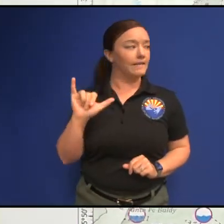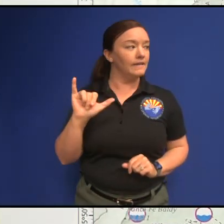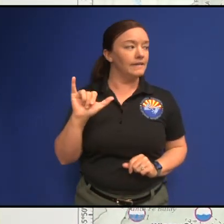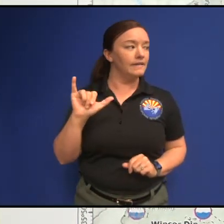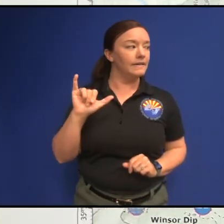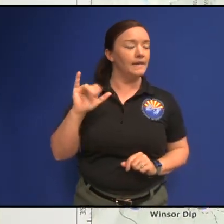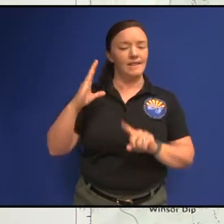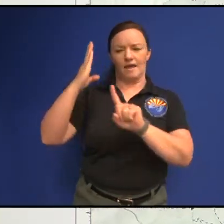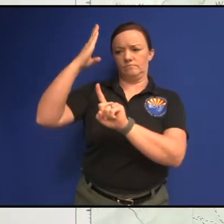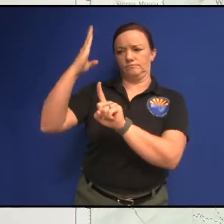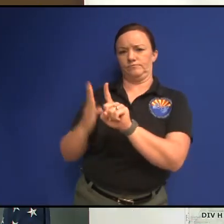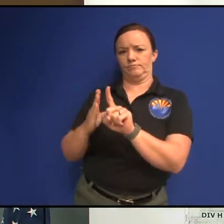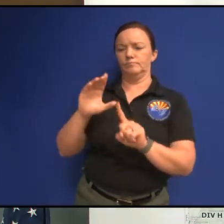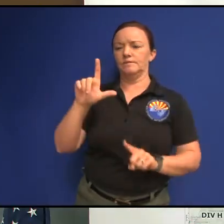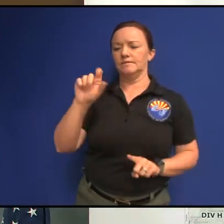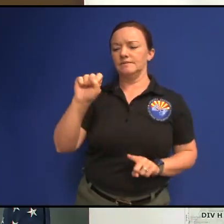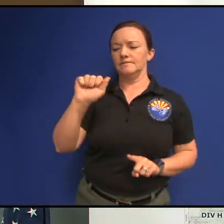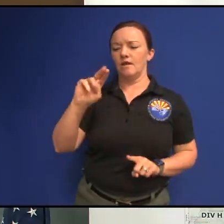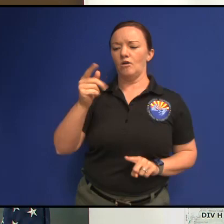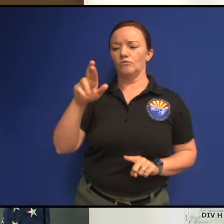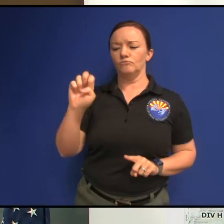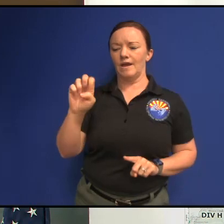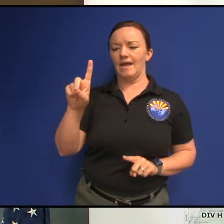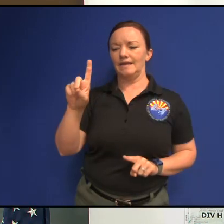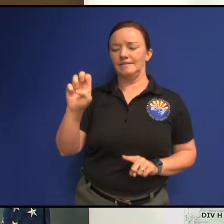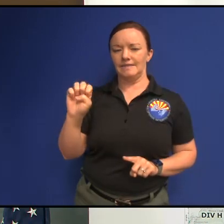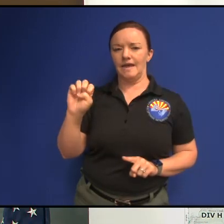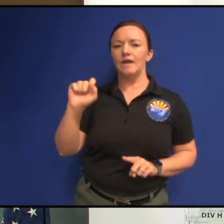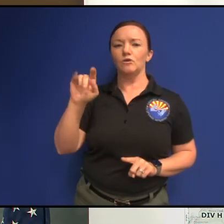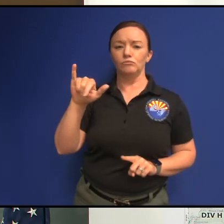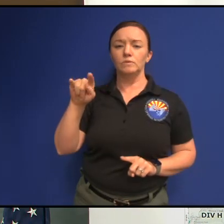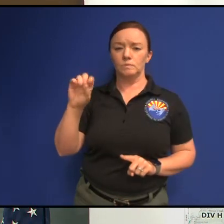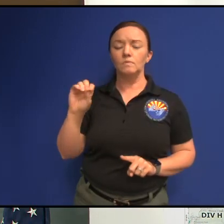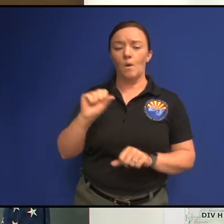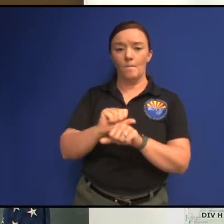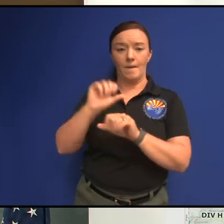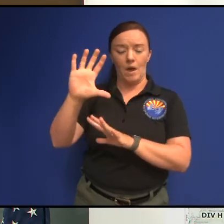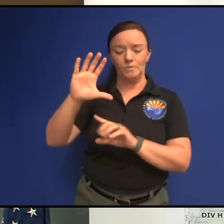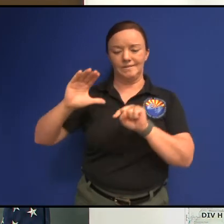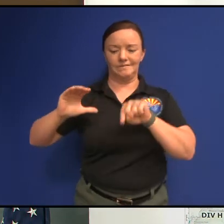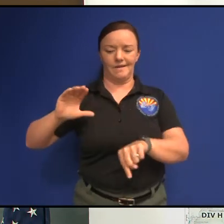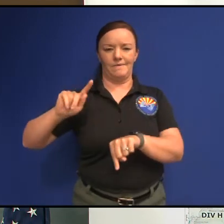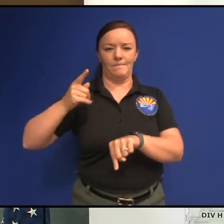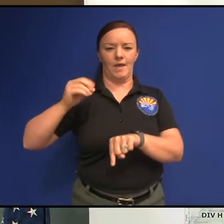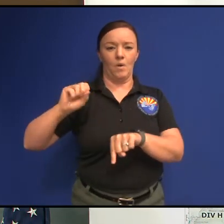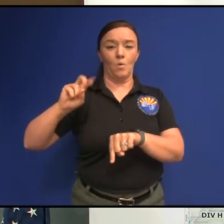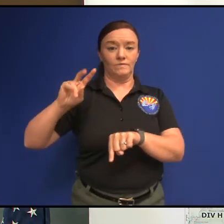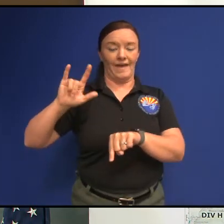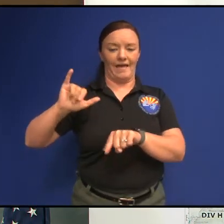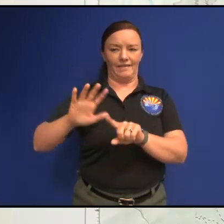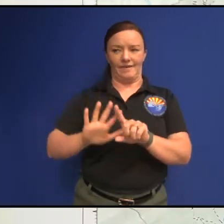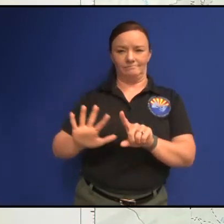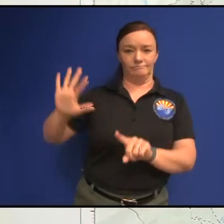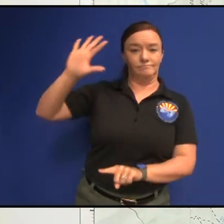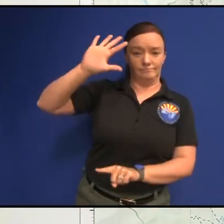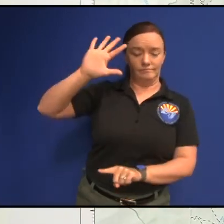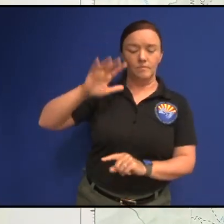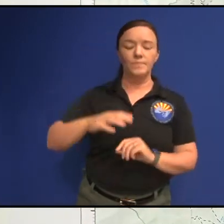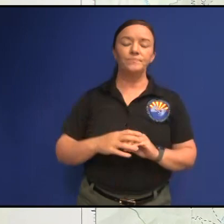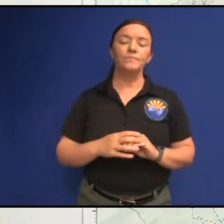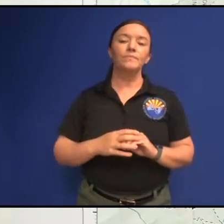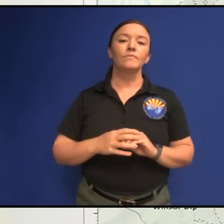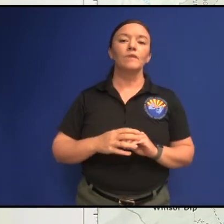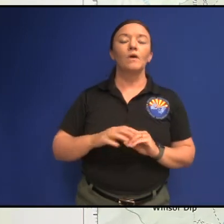Sangre de Cristos, Las Vegas down here, Pecos right there, and here's the Pecos Valley. We've had northerly winds down the Pecos